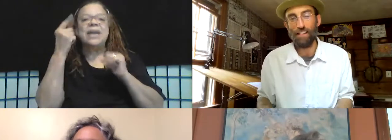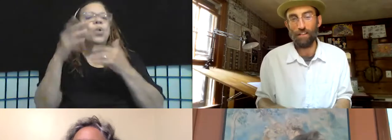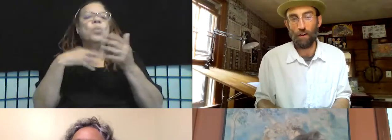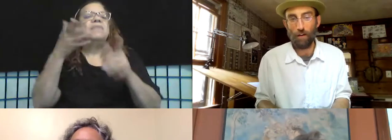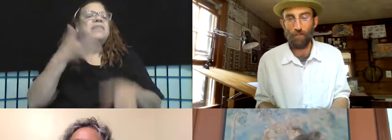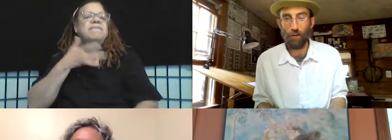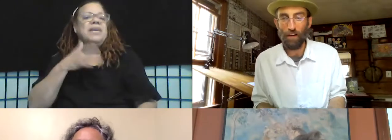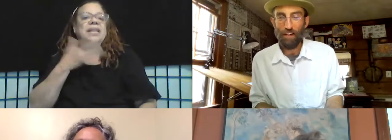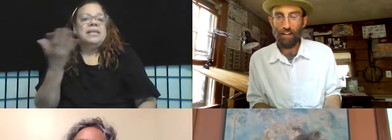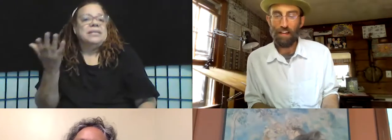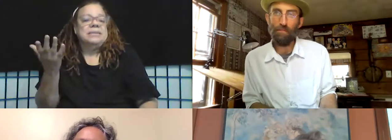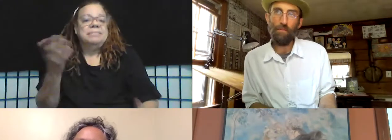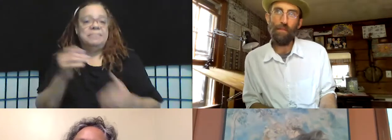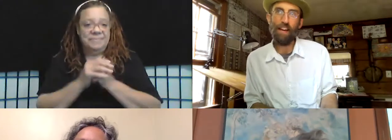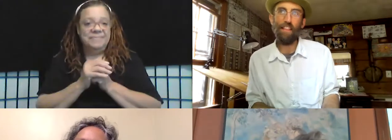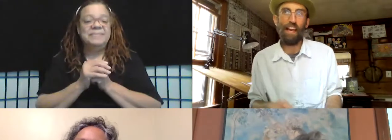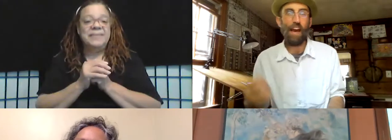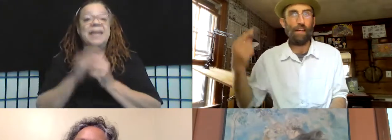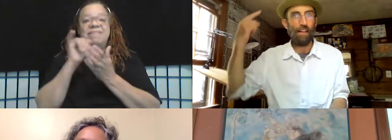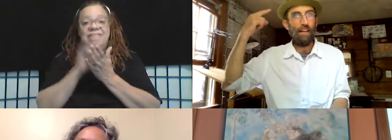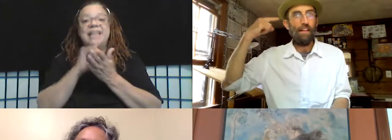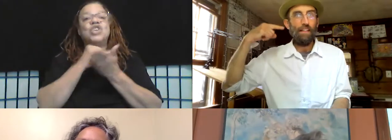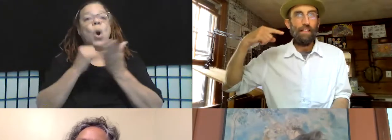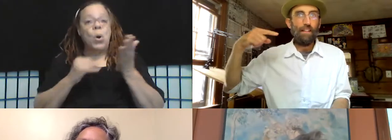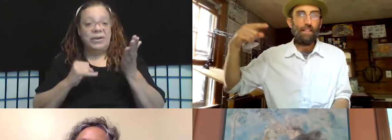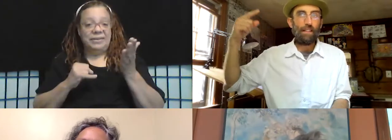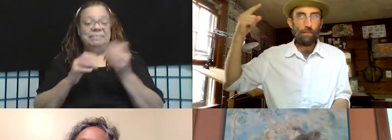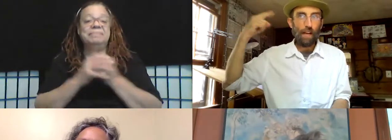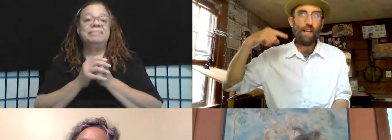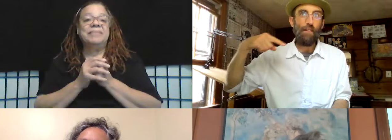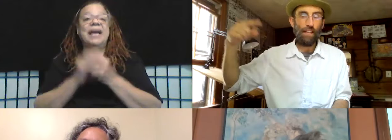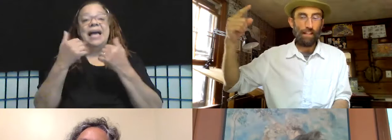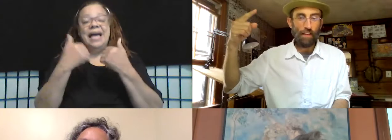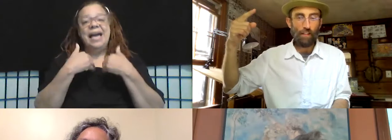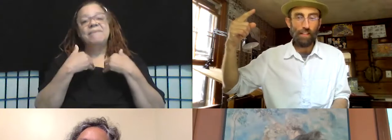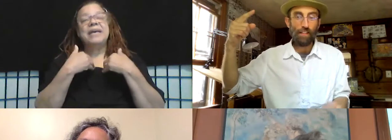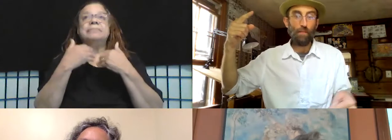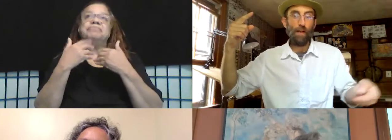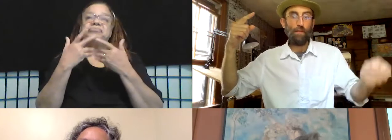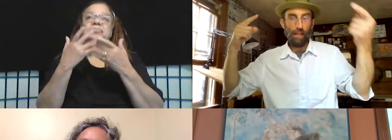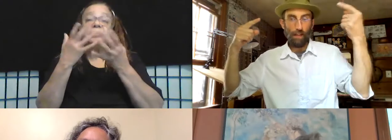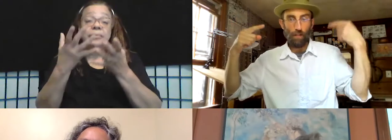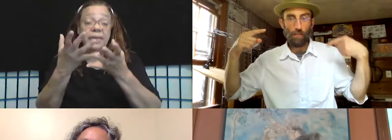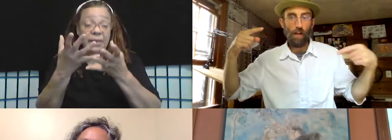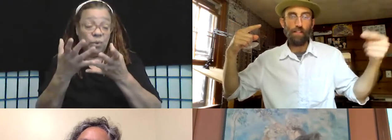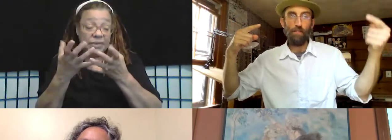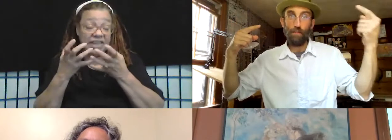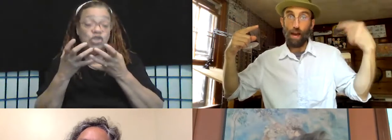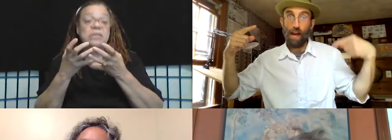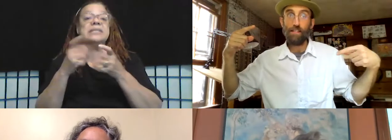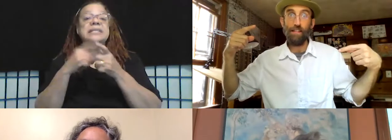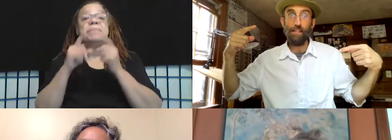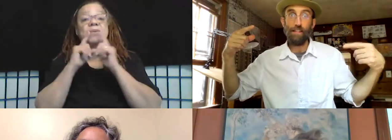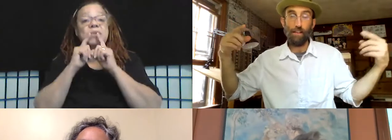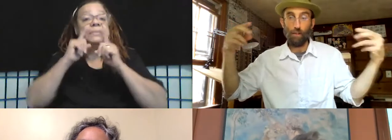the effect is you're going for. And I think sometimes having intention and sometimes being responsive